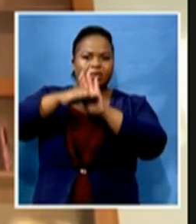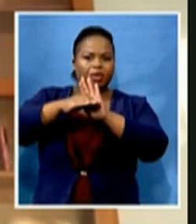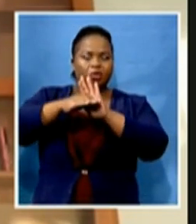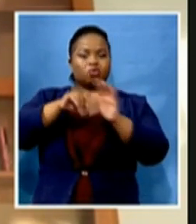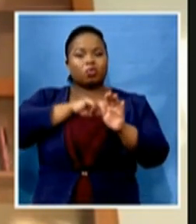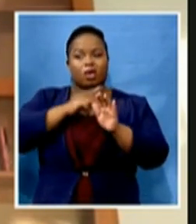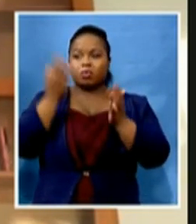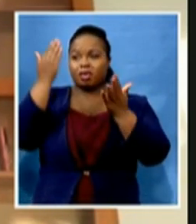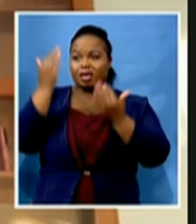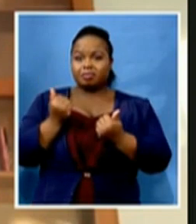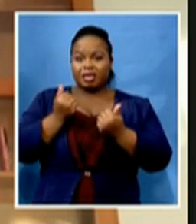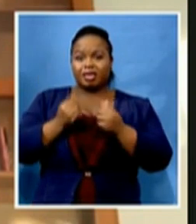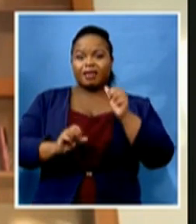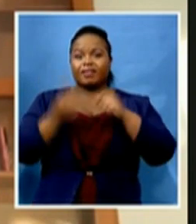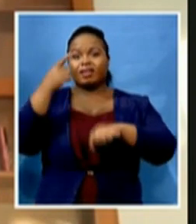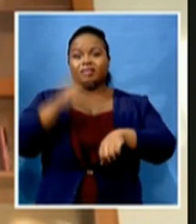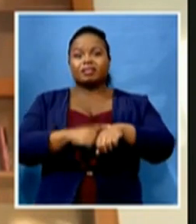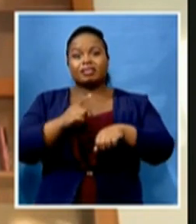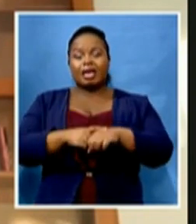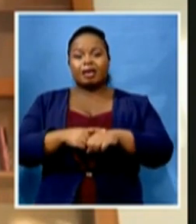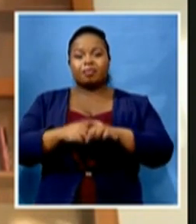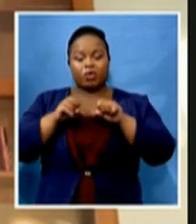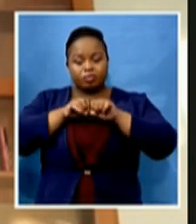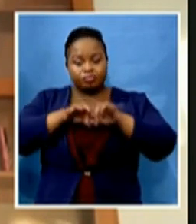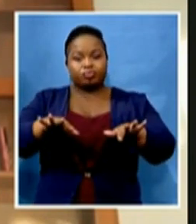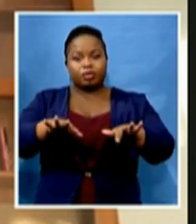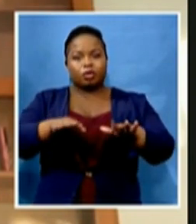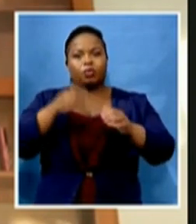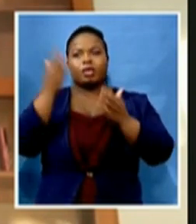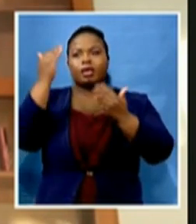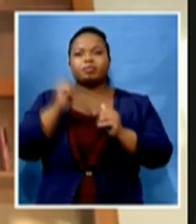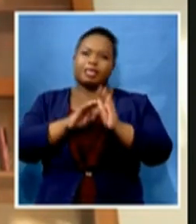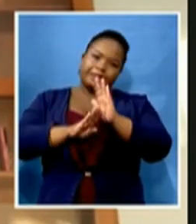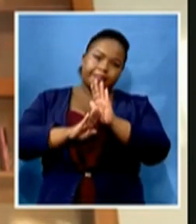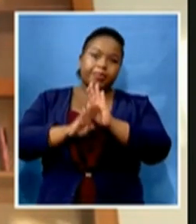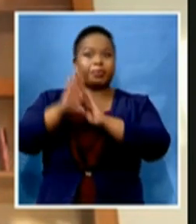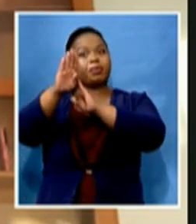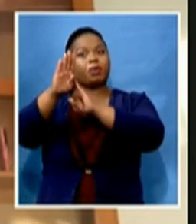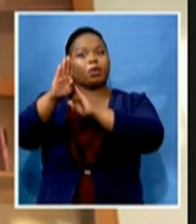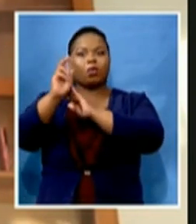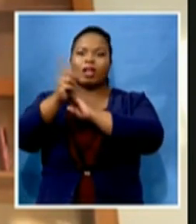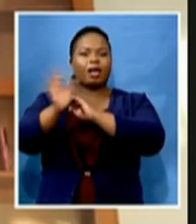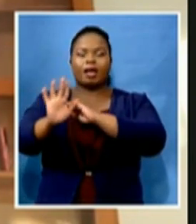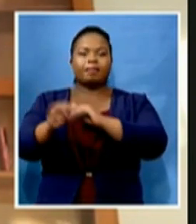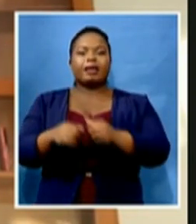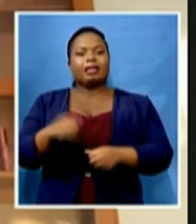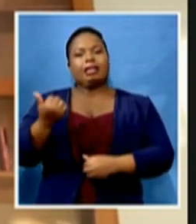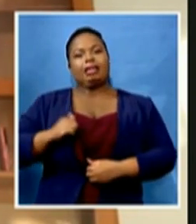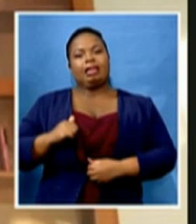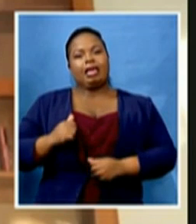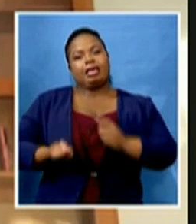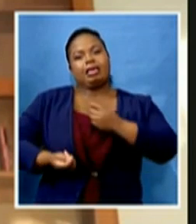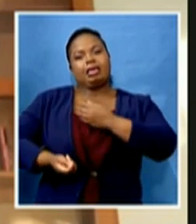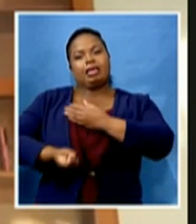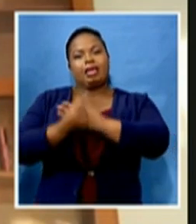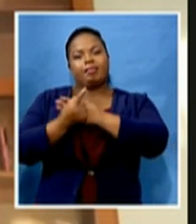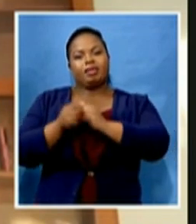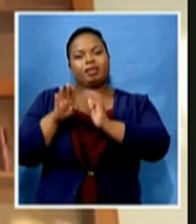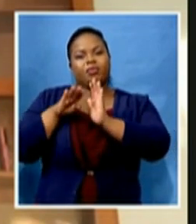was deferred for a while, and this was shown by the graph, our graph showing a trend that